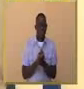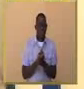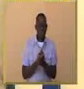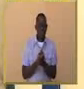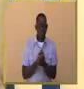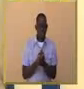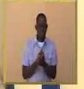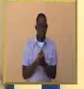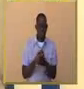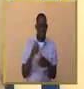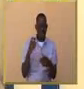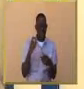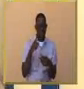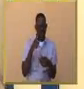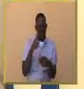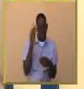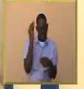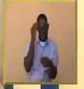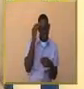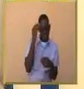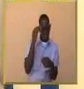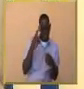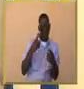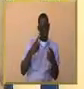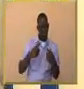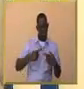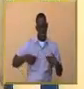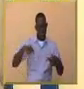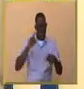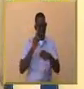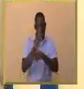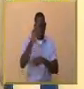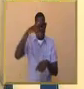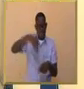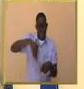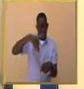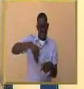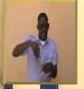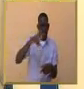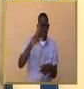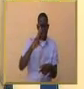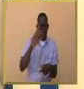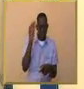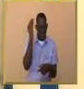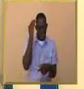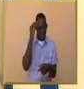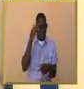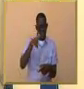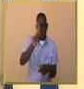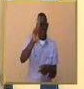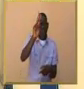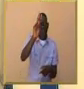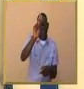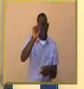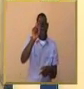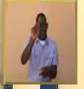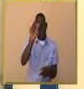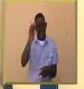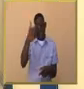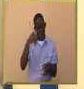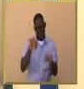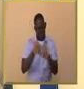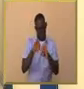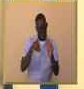But what's the trouble? Do you realize that we are the first Namibian civilians to know what the UNTA is planning to do in our